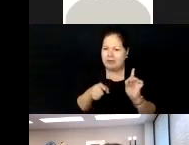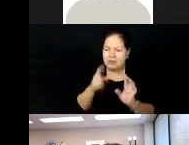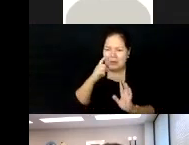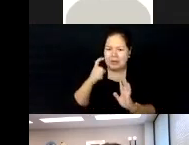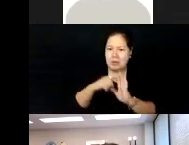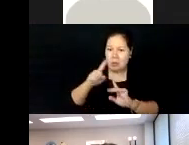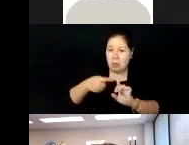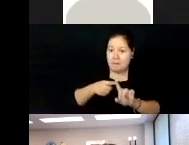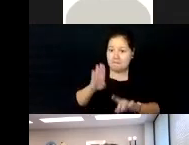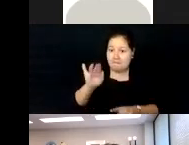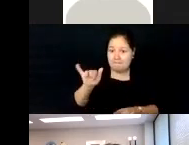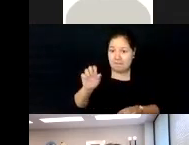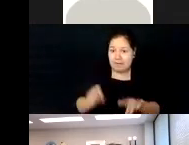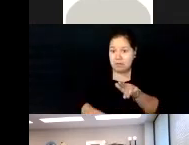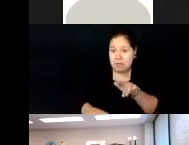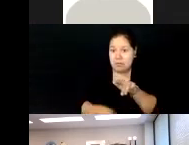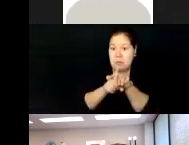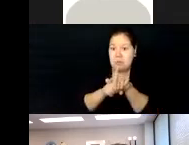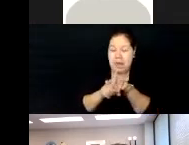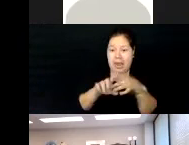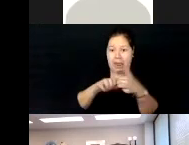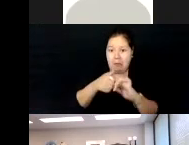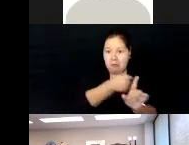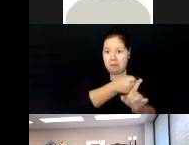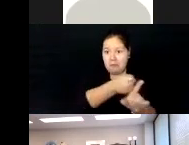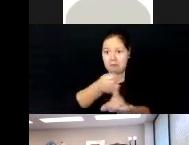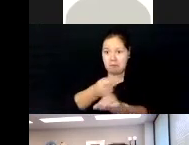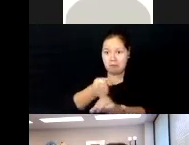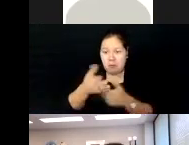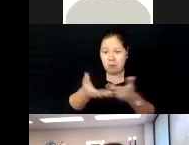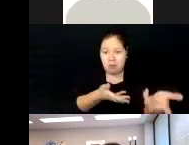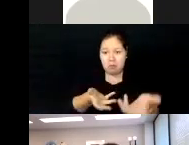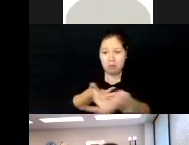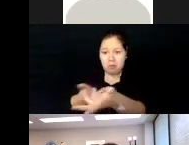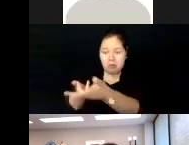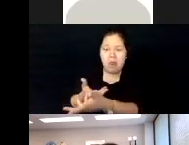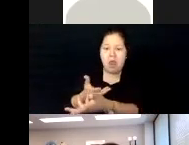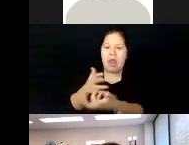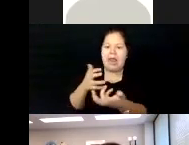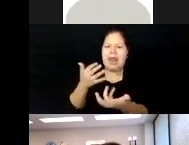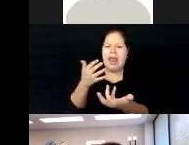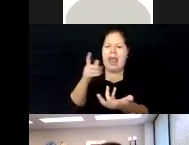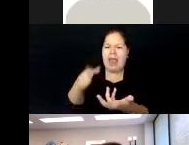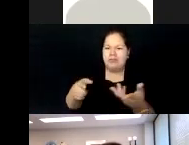those biases are impacting our interactions and how we can perhaps